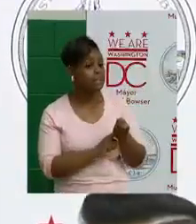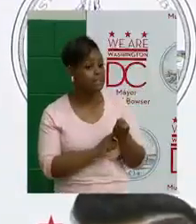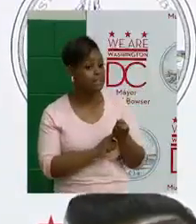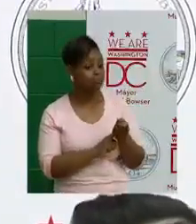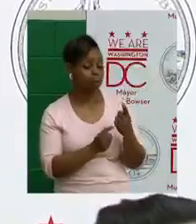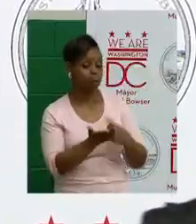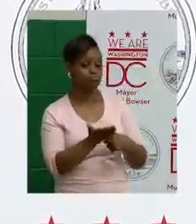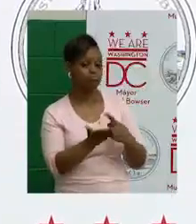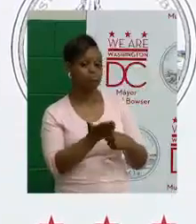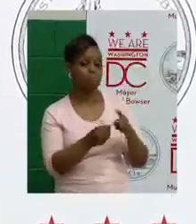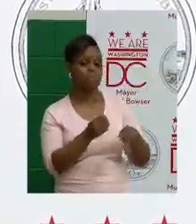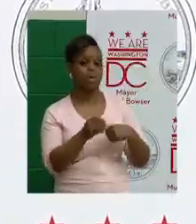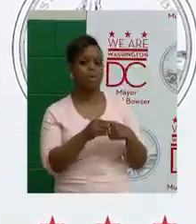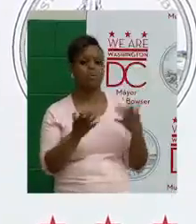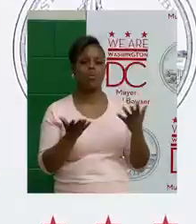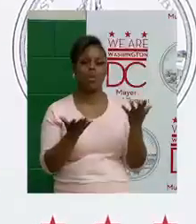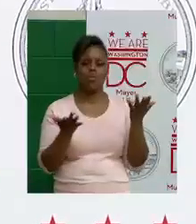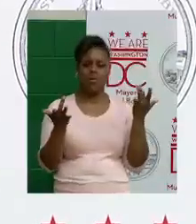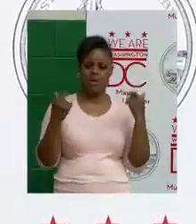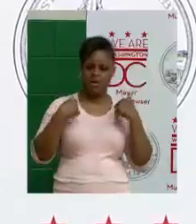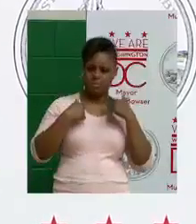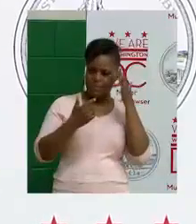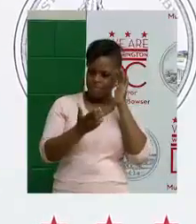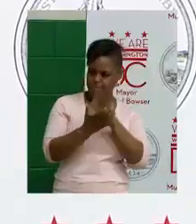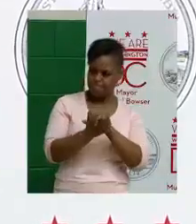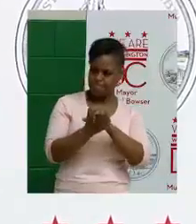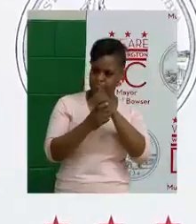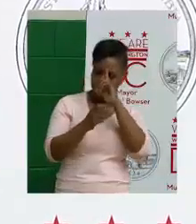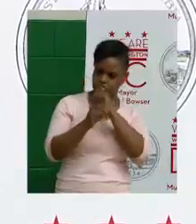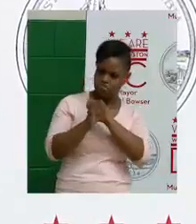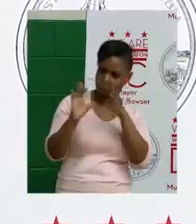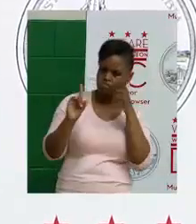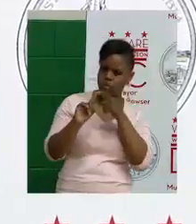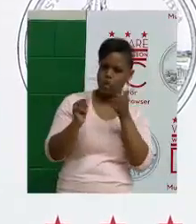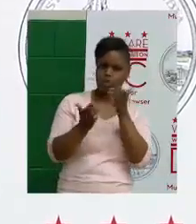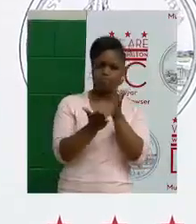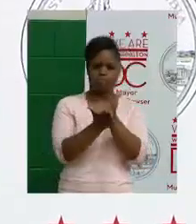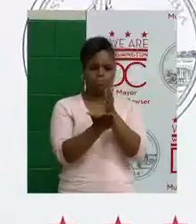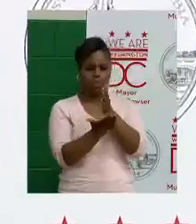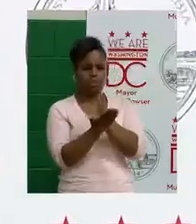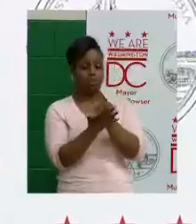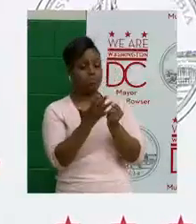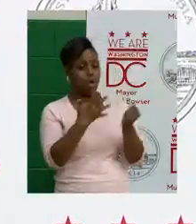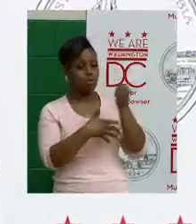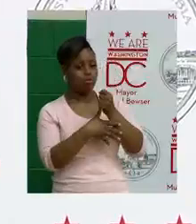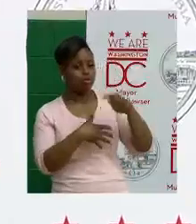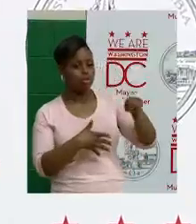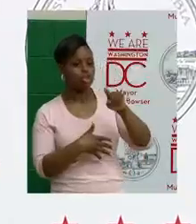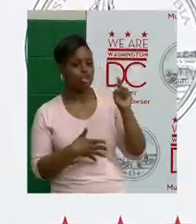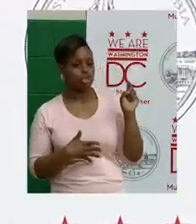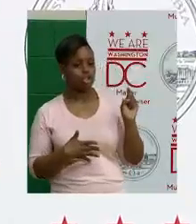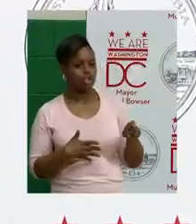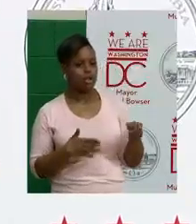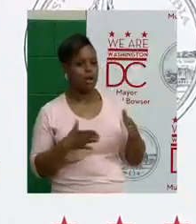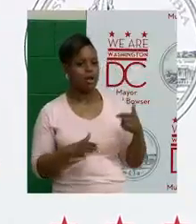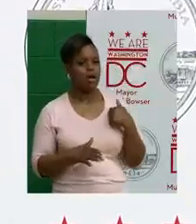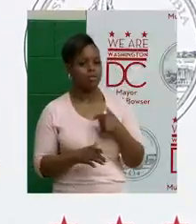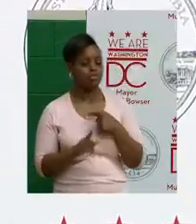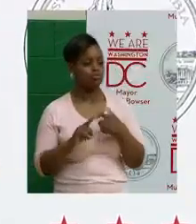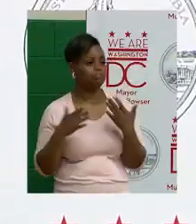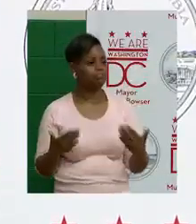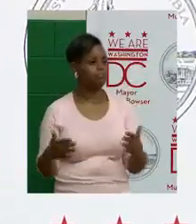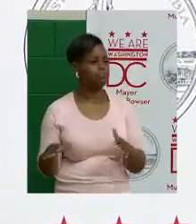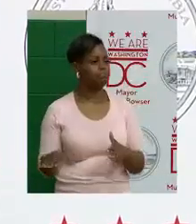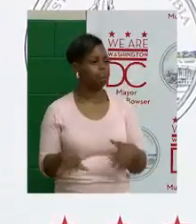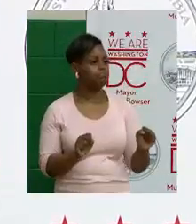believe that as you consider your budget priorities, you should lean heavily on the work that we do in Health and Human Services. The themes